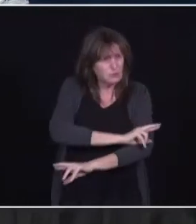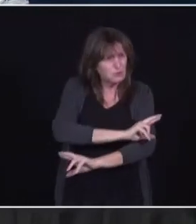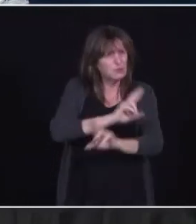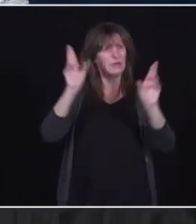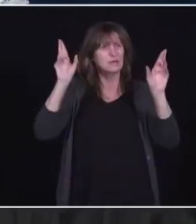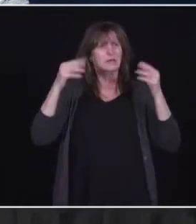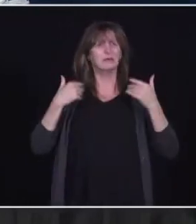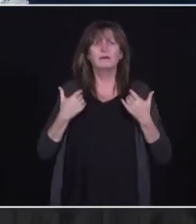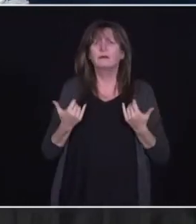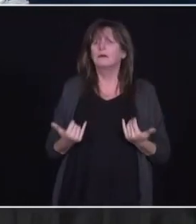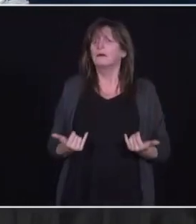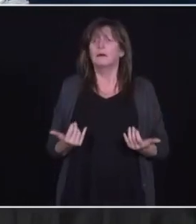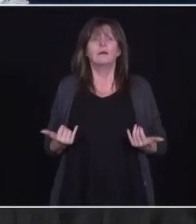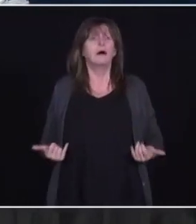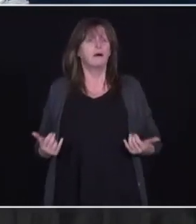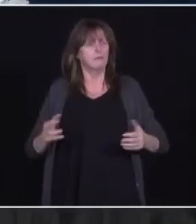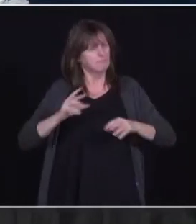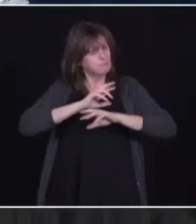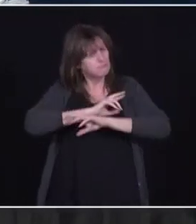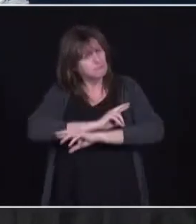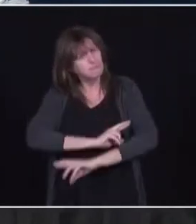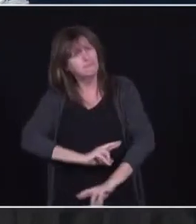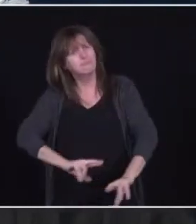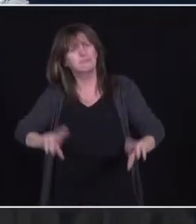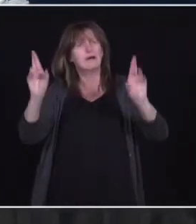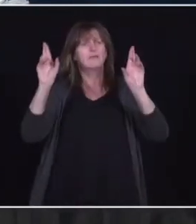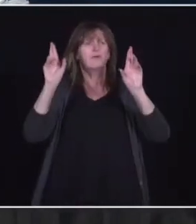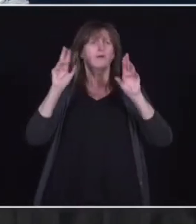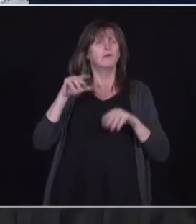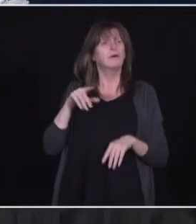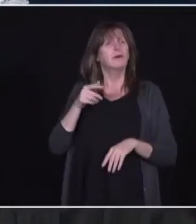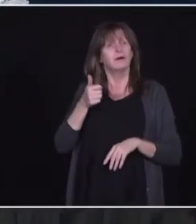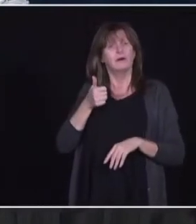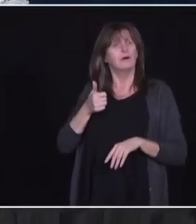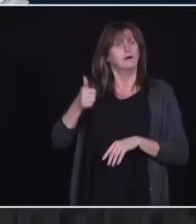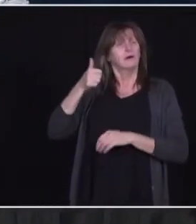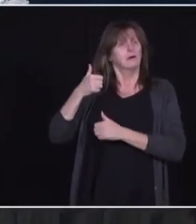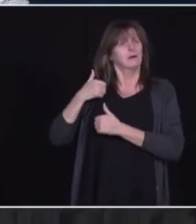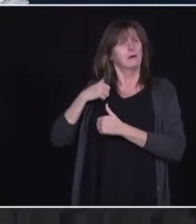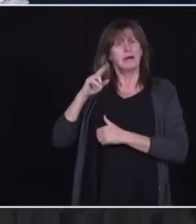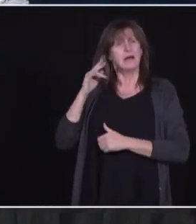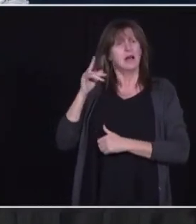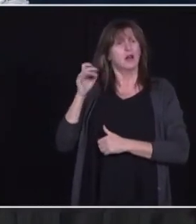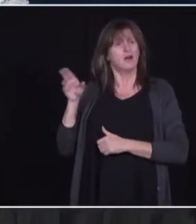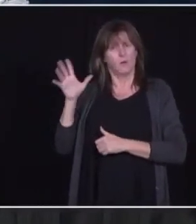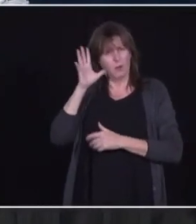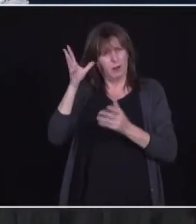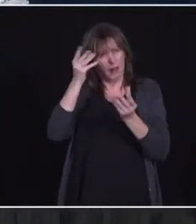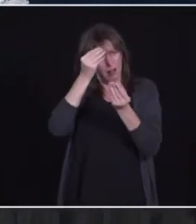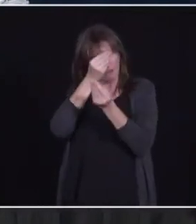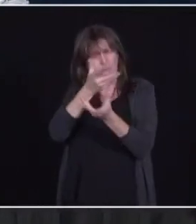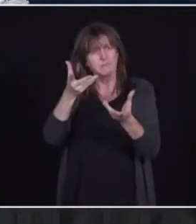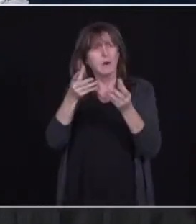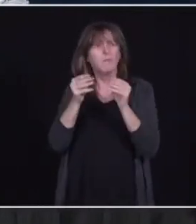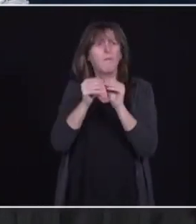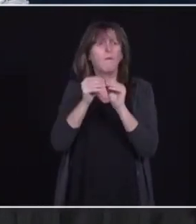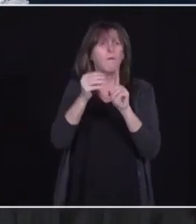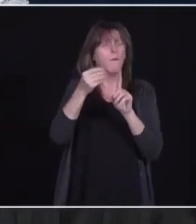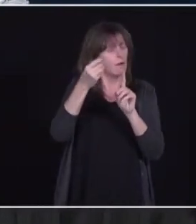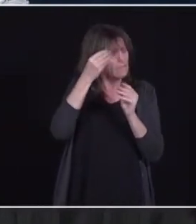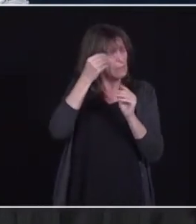General Hillier will provide more details on a plan in a moment. But folks, the situation